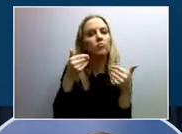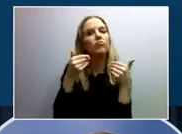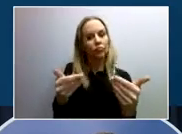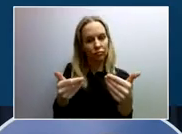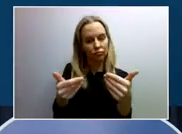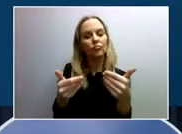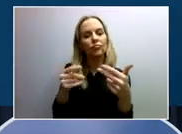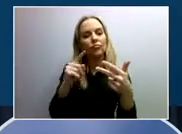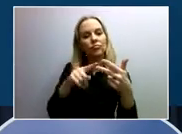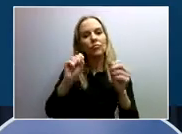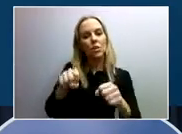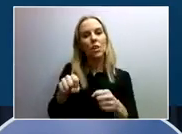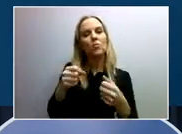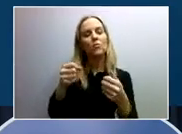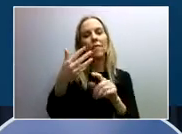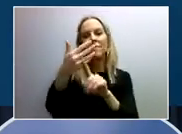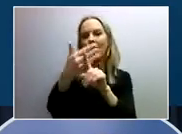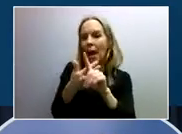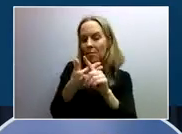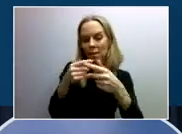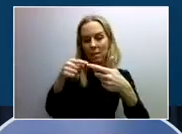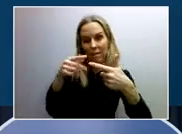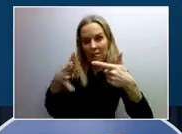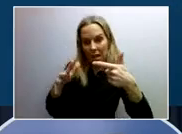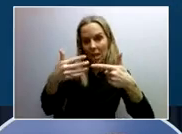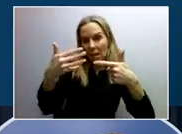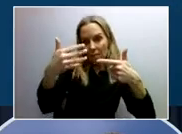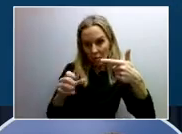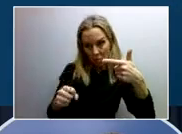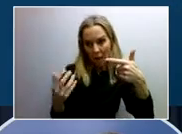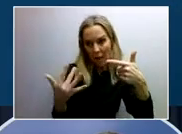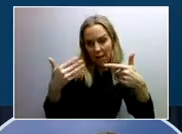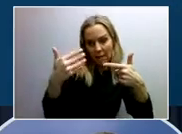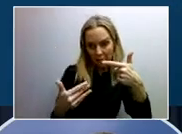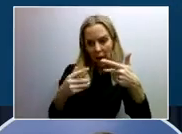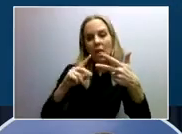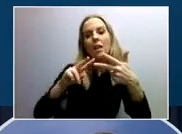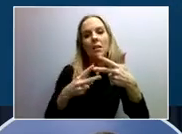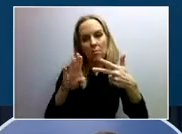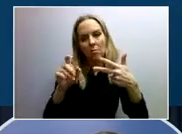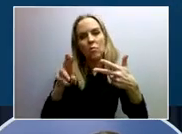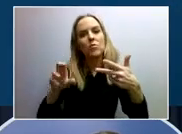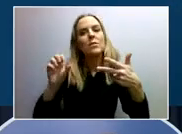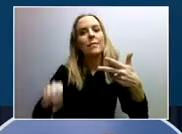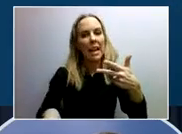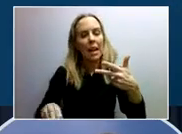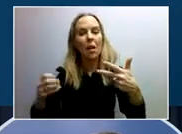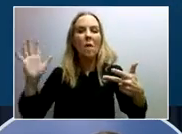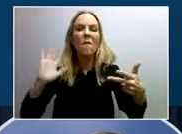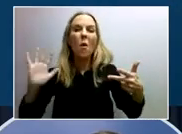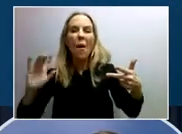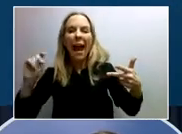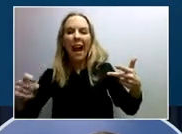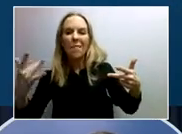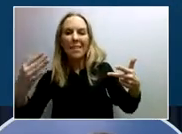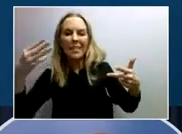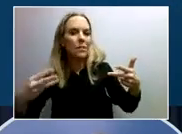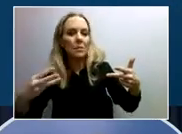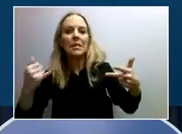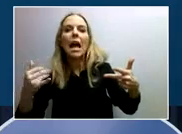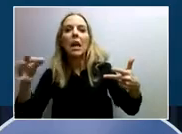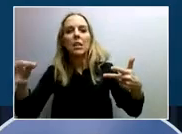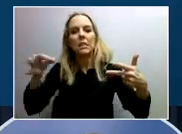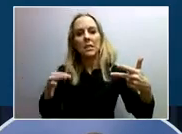5 months after. And let me tell you, if you've gotten Pfizer, you gotten 2 shots, you need that booster. Absolutely go get the